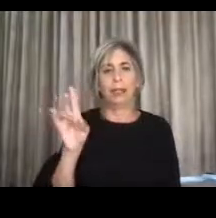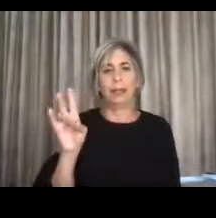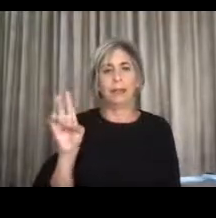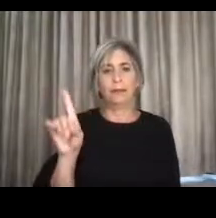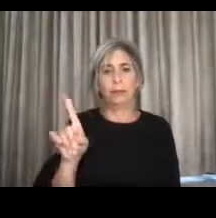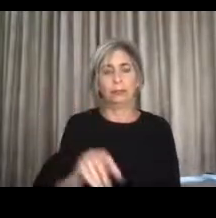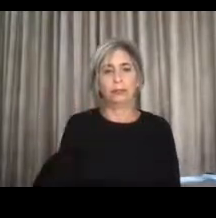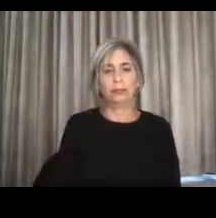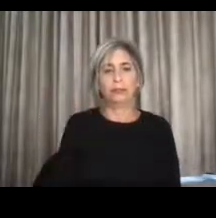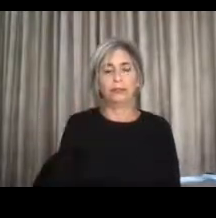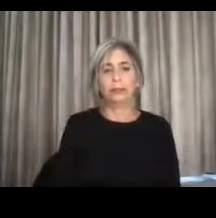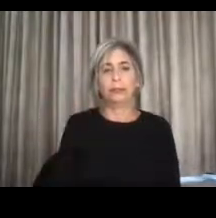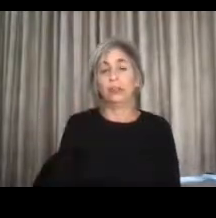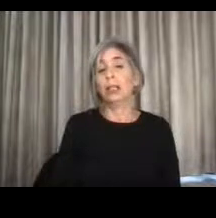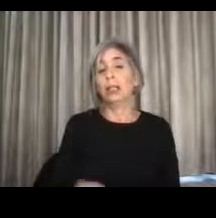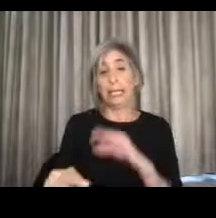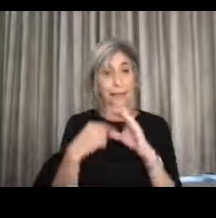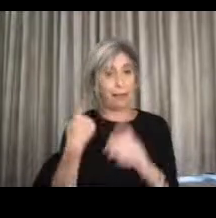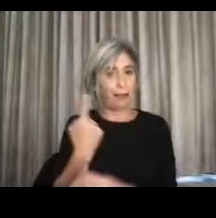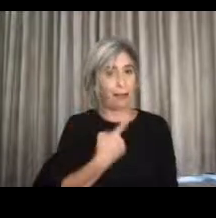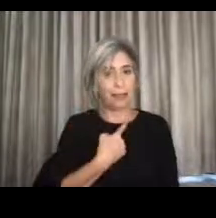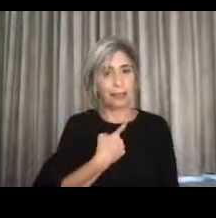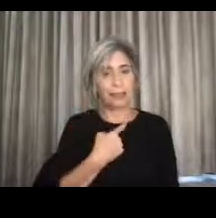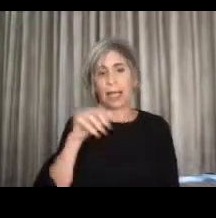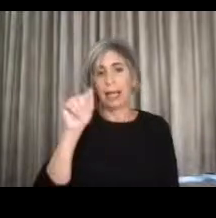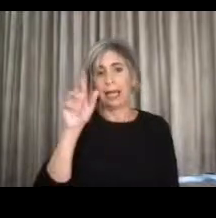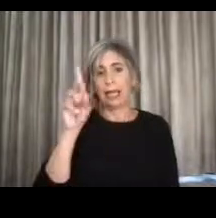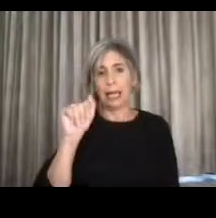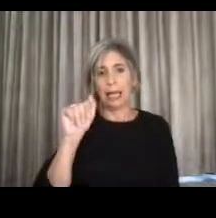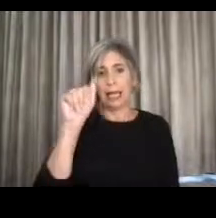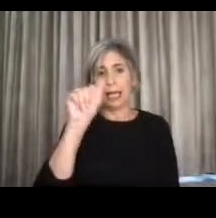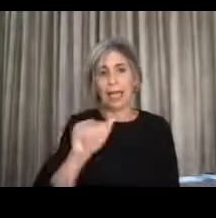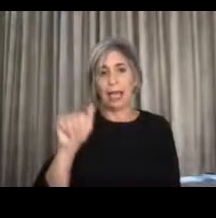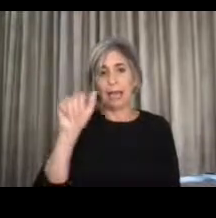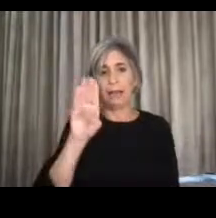1-800-955-8771. You can email us at